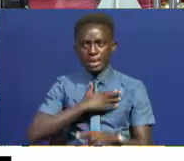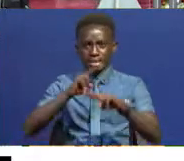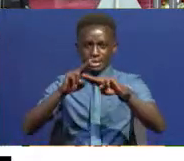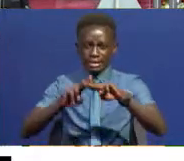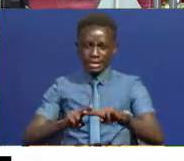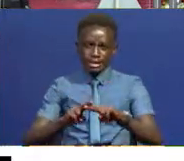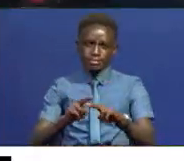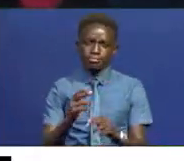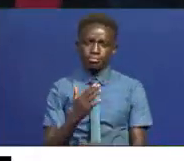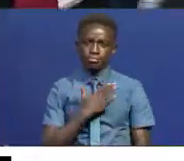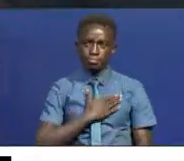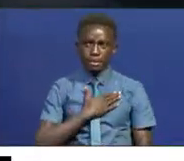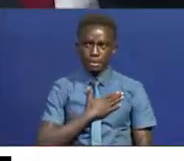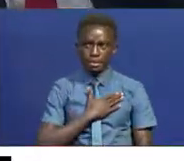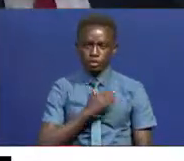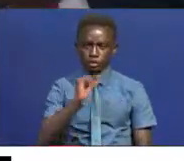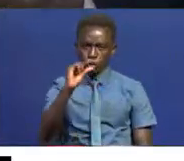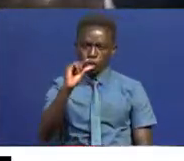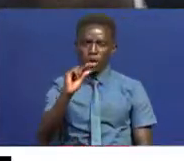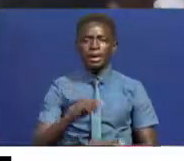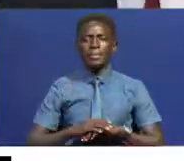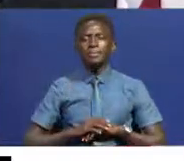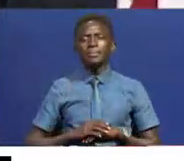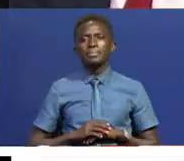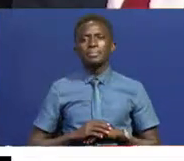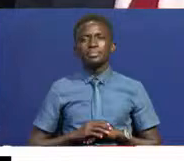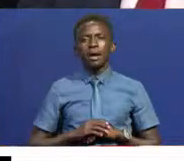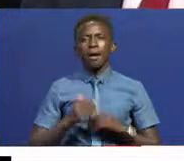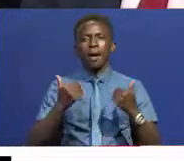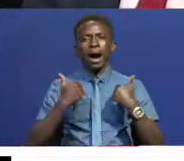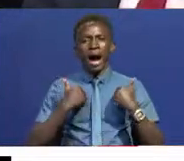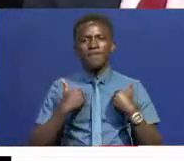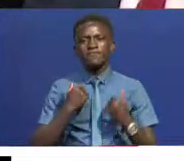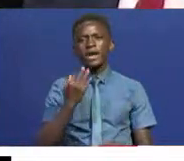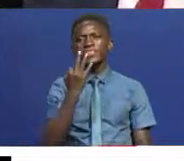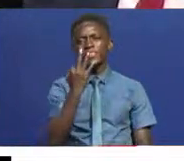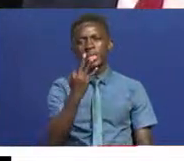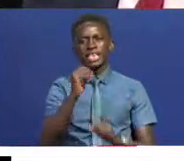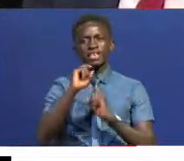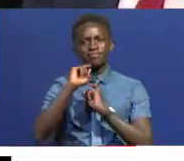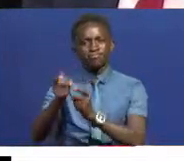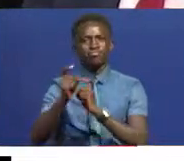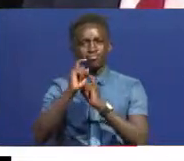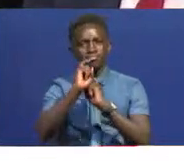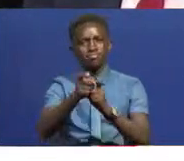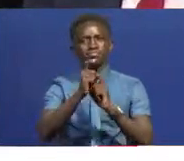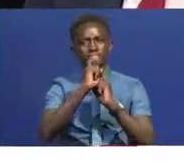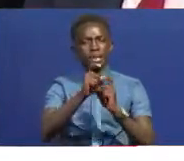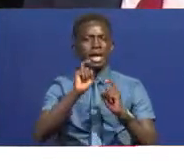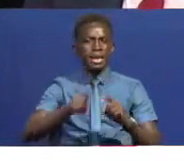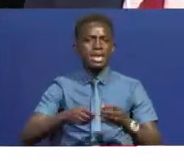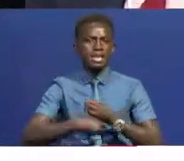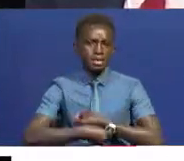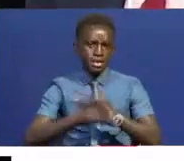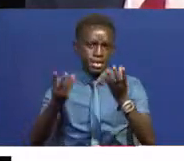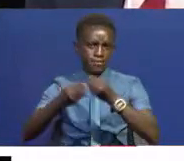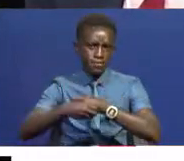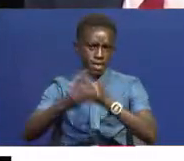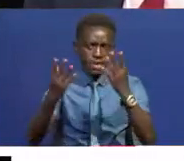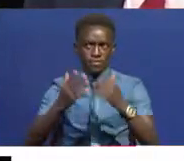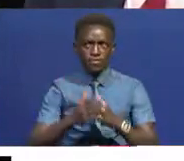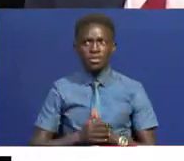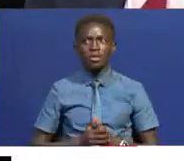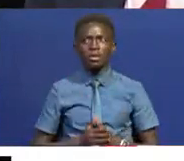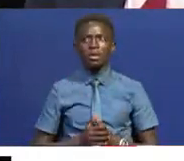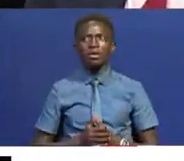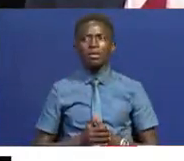briefly. And we have three awards to be given out, and they are in the following. This